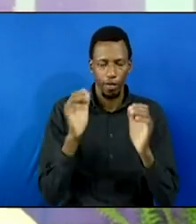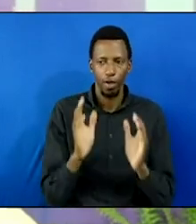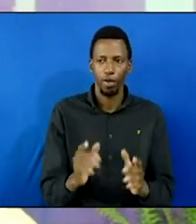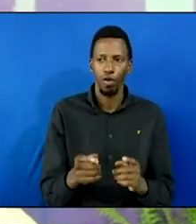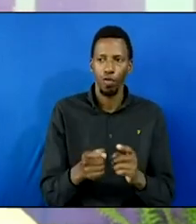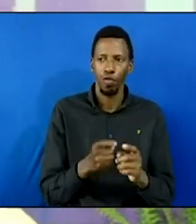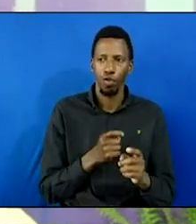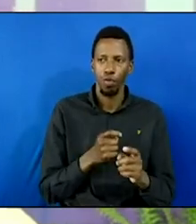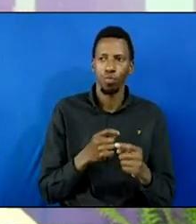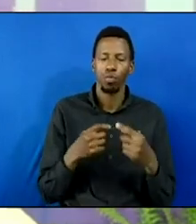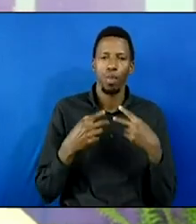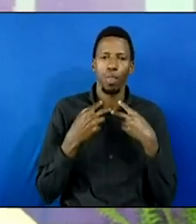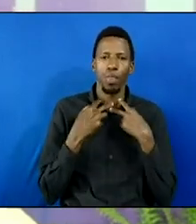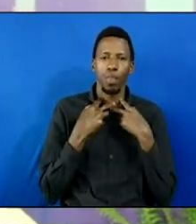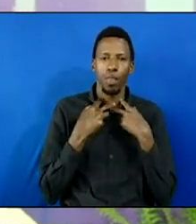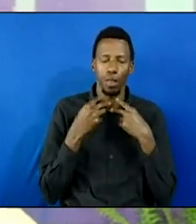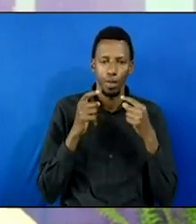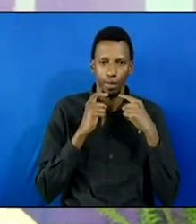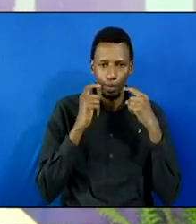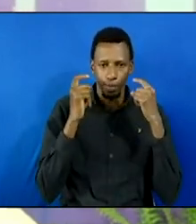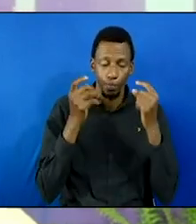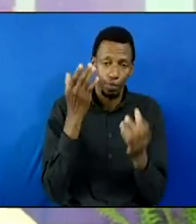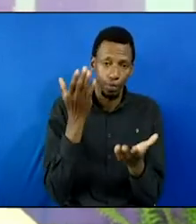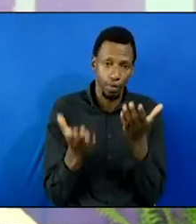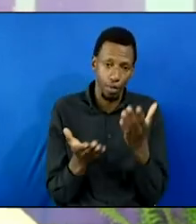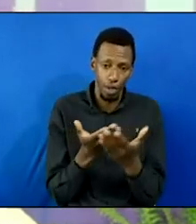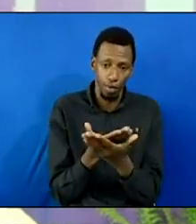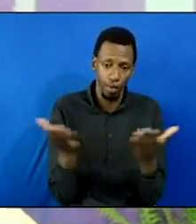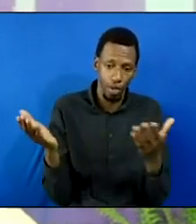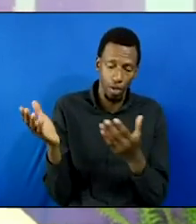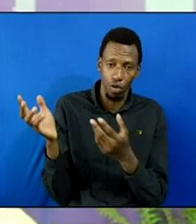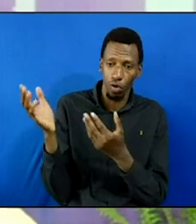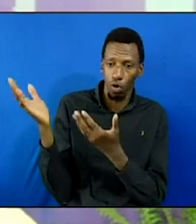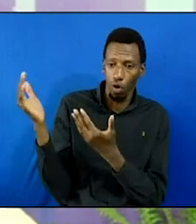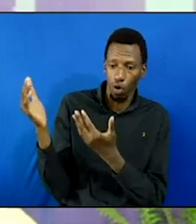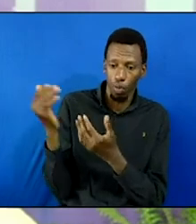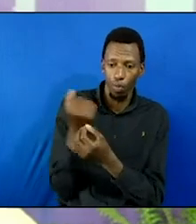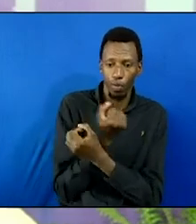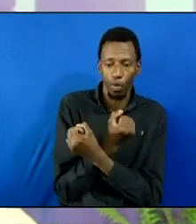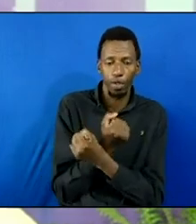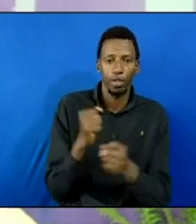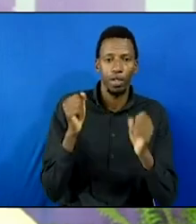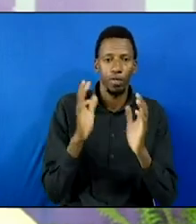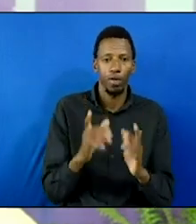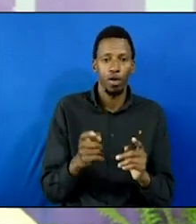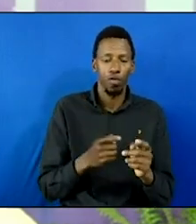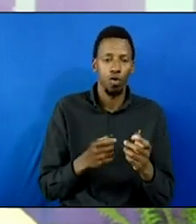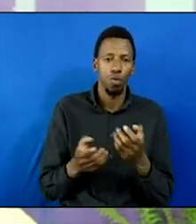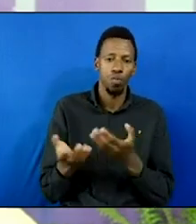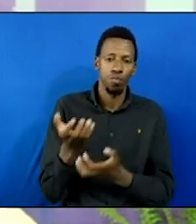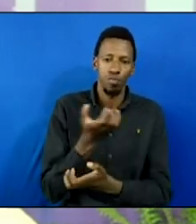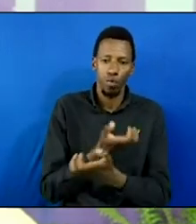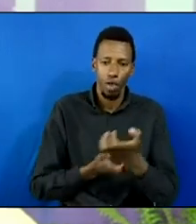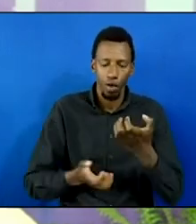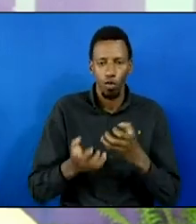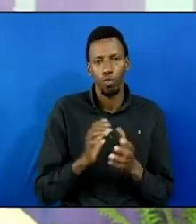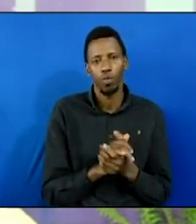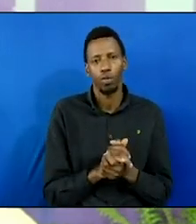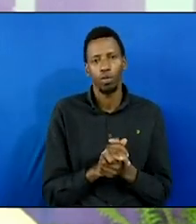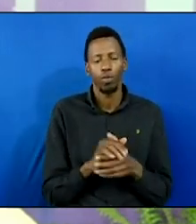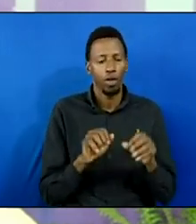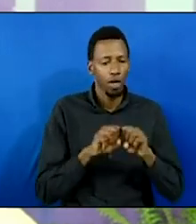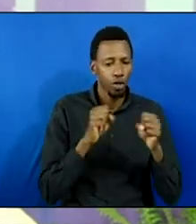of sin. Probably we are looking for a Savior from economical frustration and